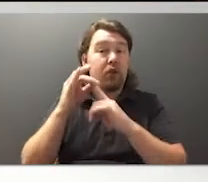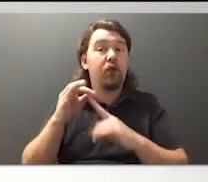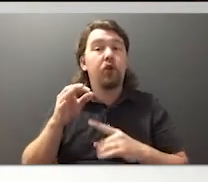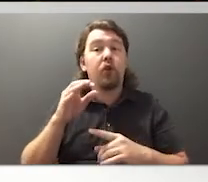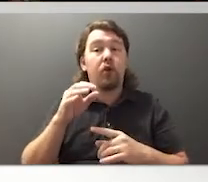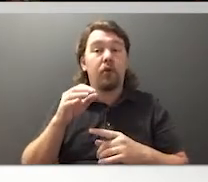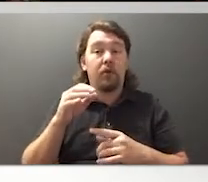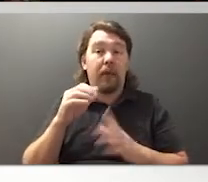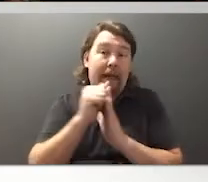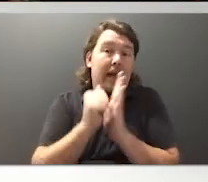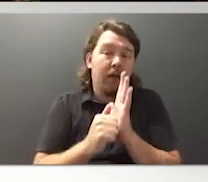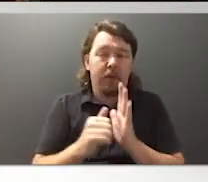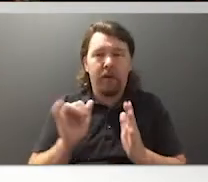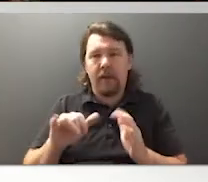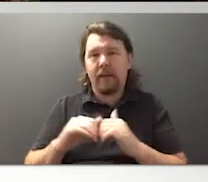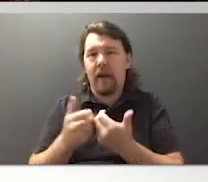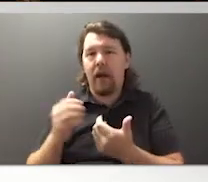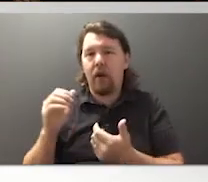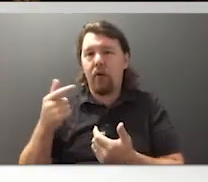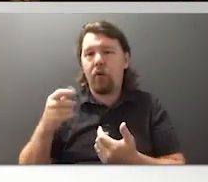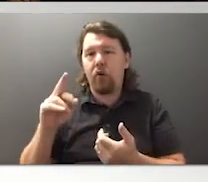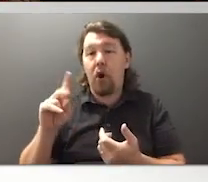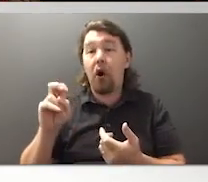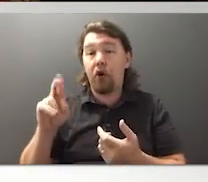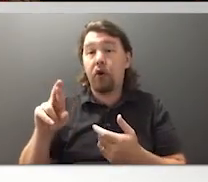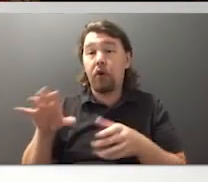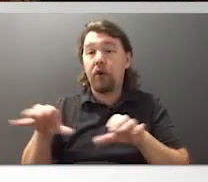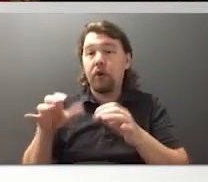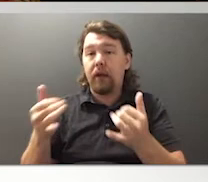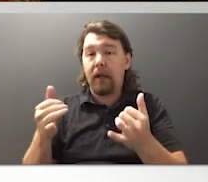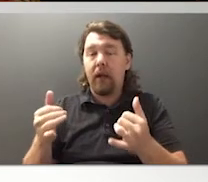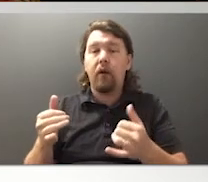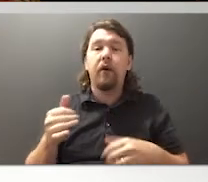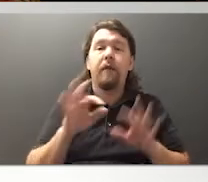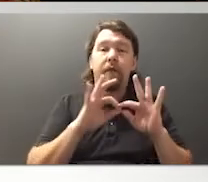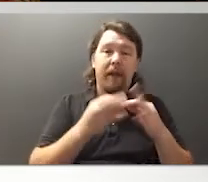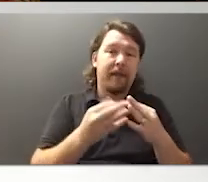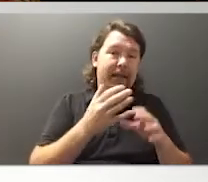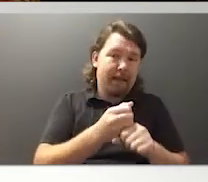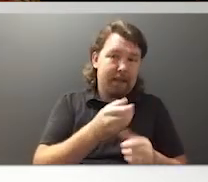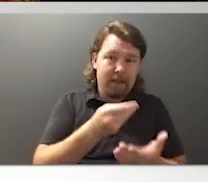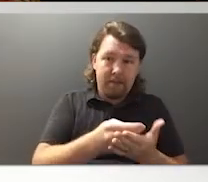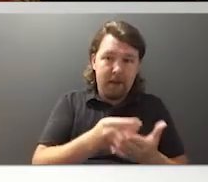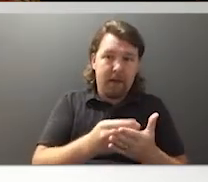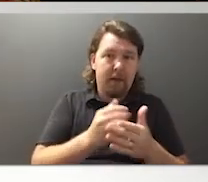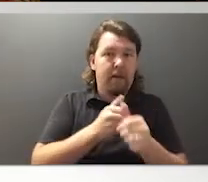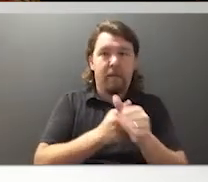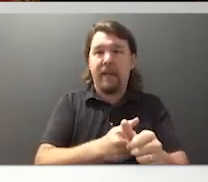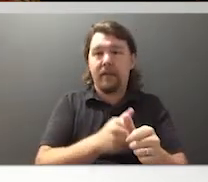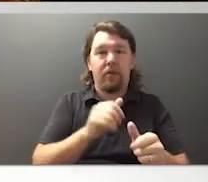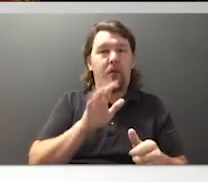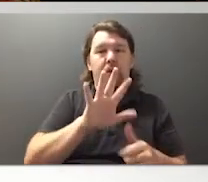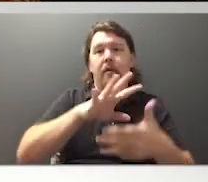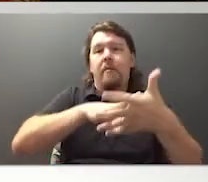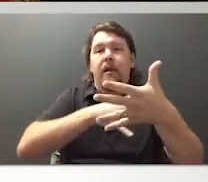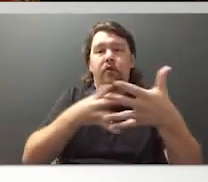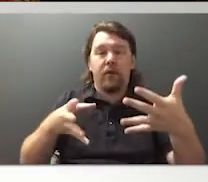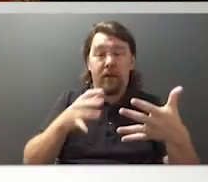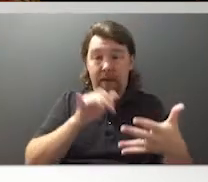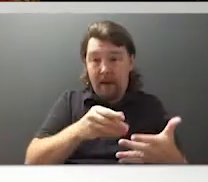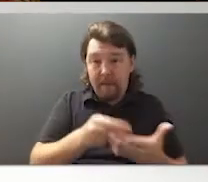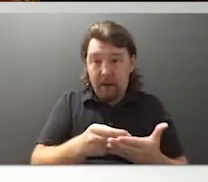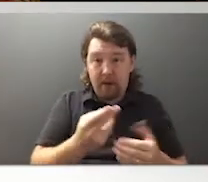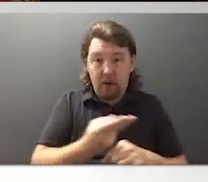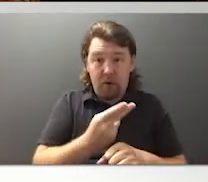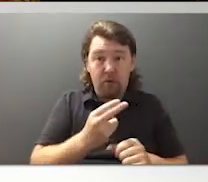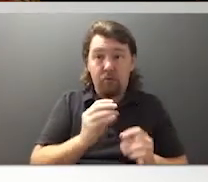scholarship currently operates. Families receive funding based on the matrix, and that funding can be used to put your child in